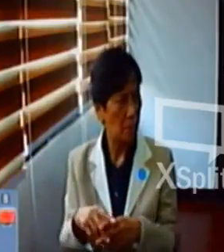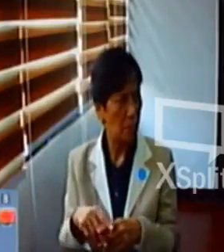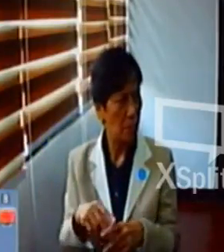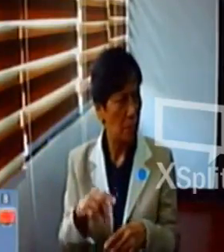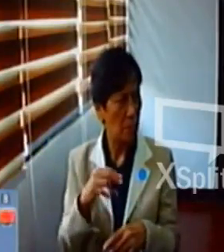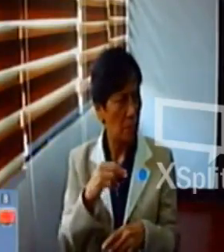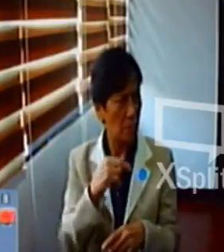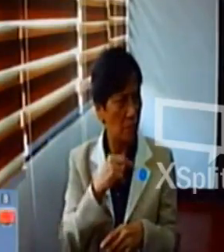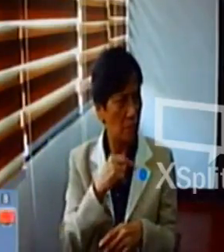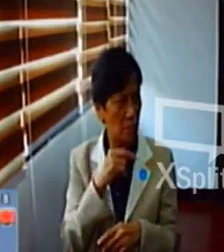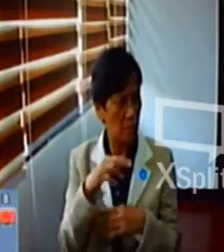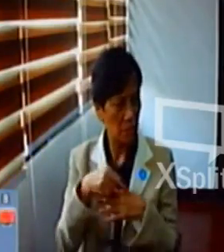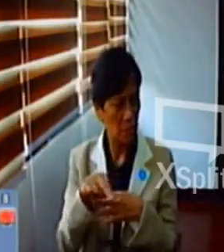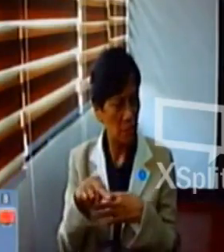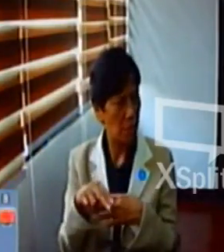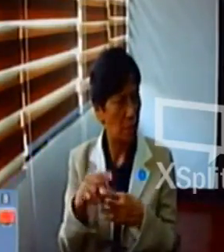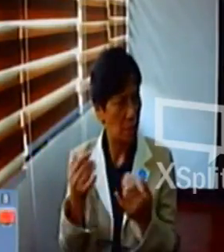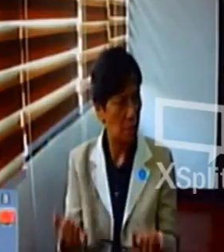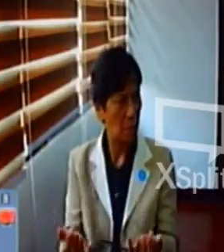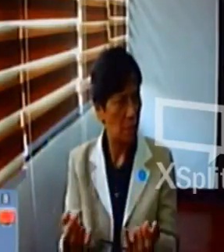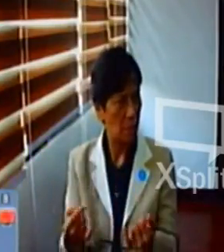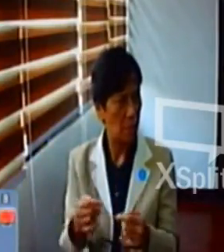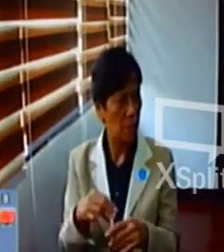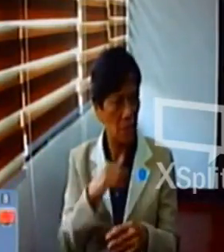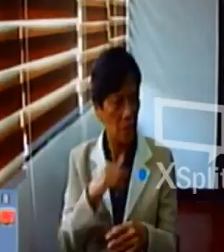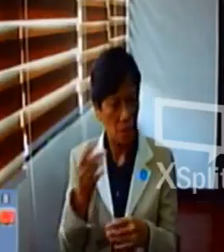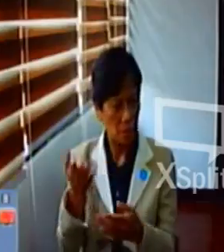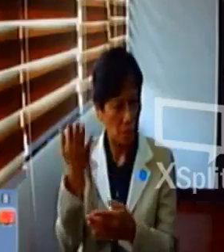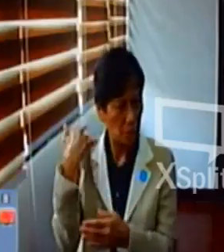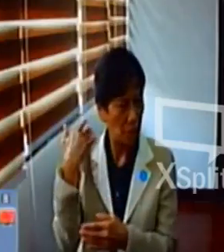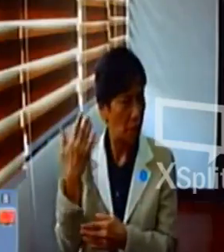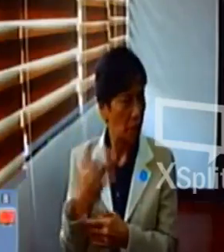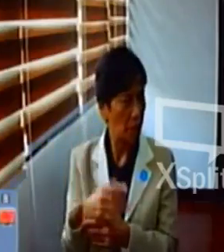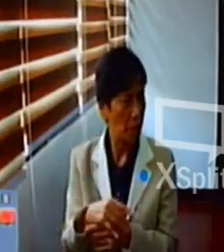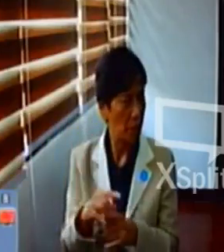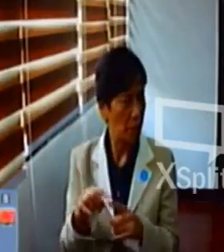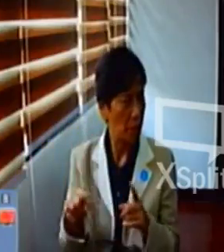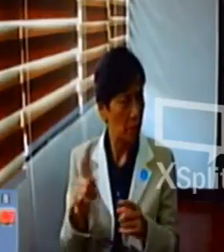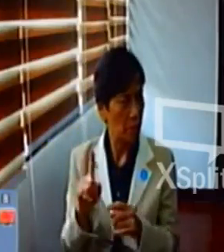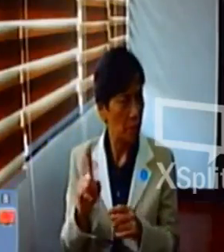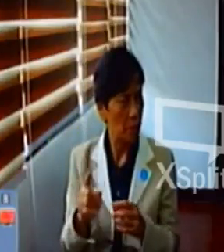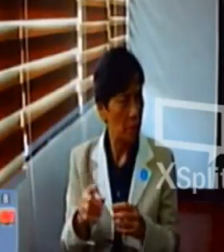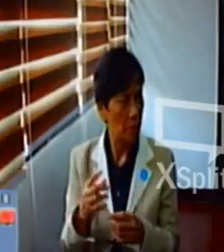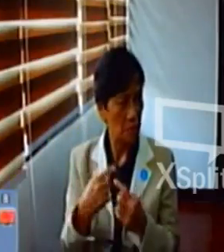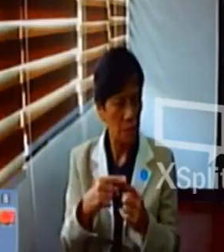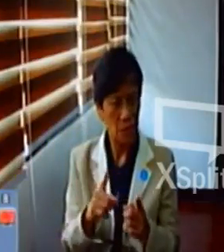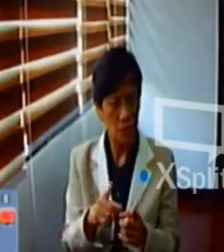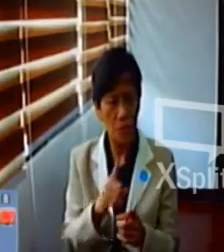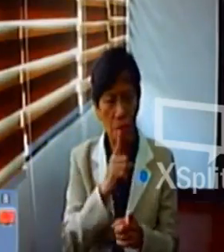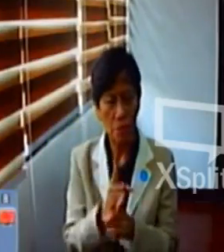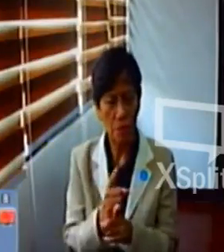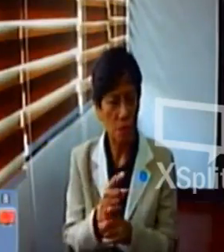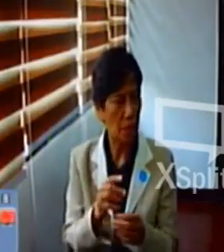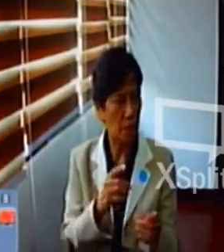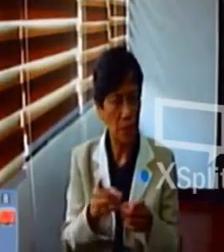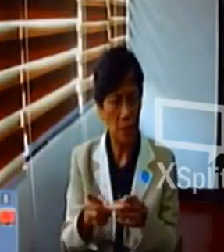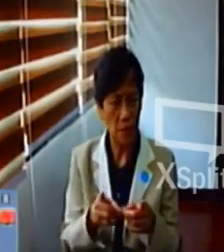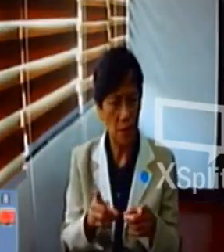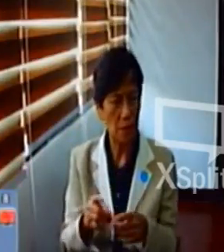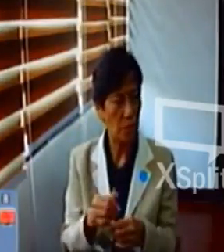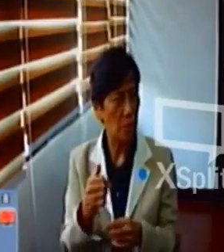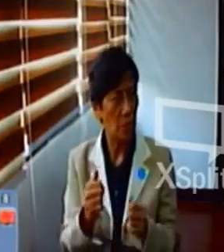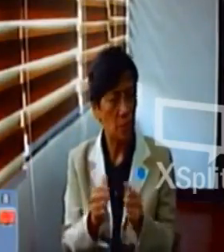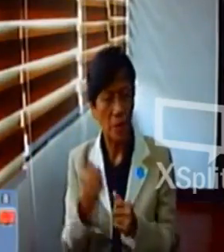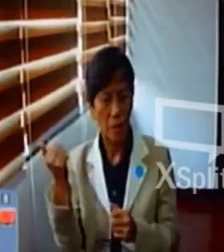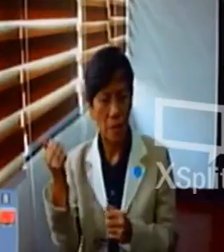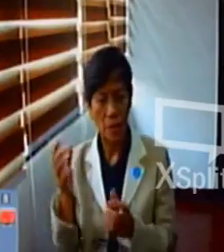It's reference to what has been actually described from other countries. Okay, so you compared with